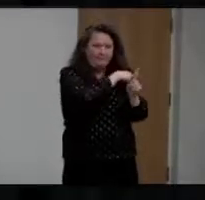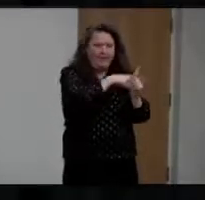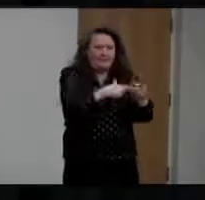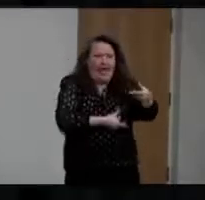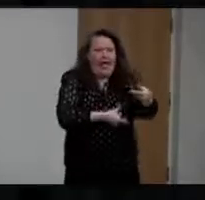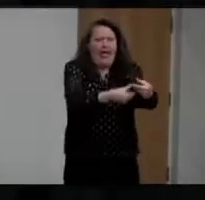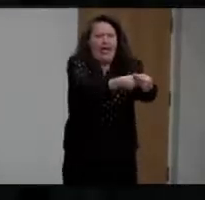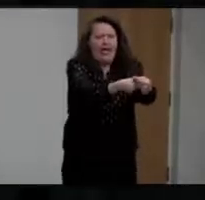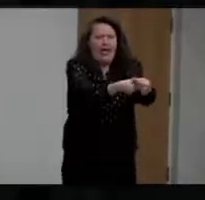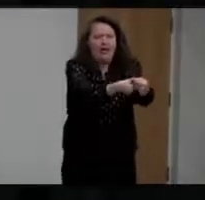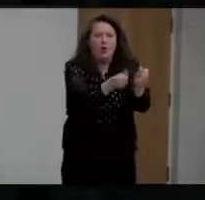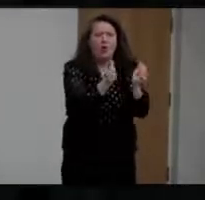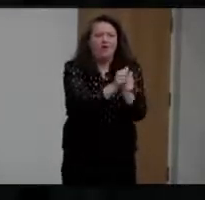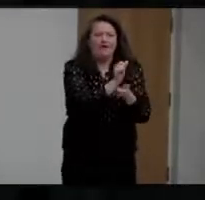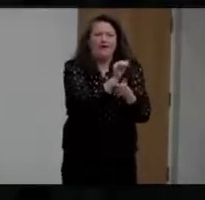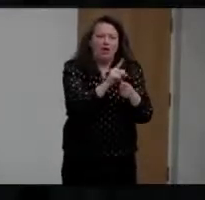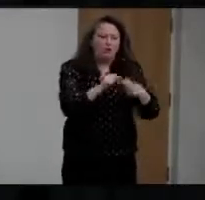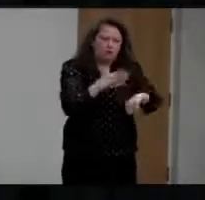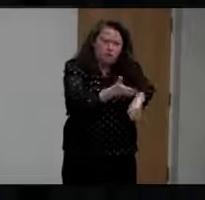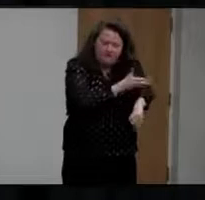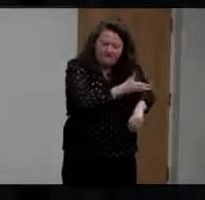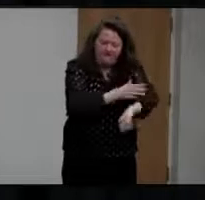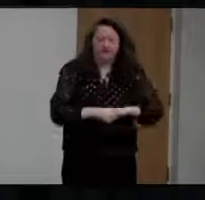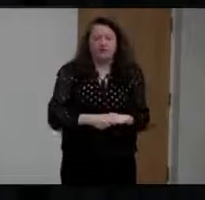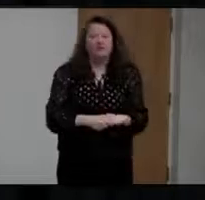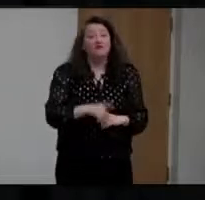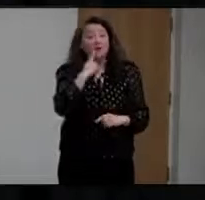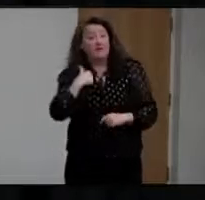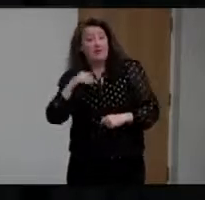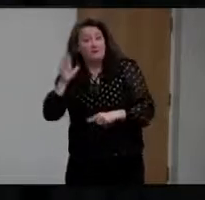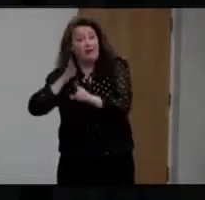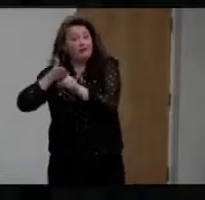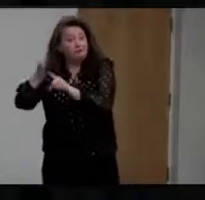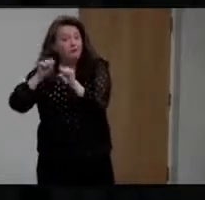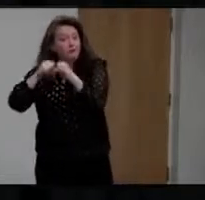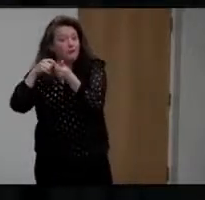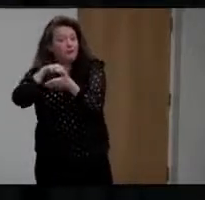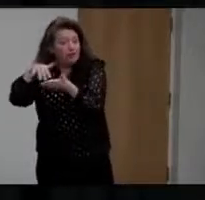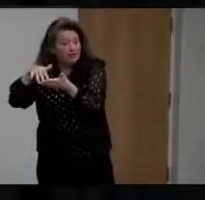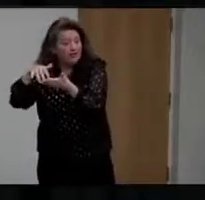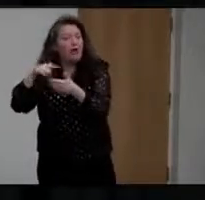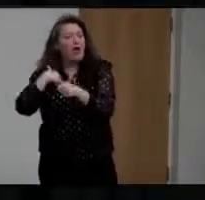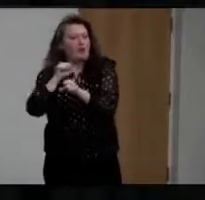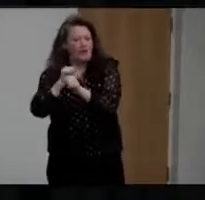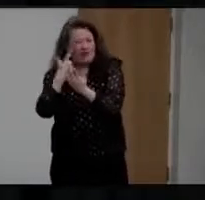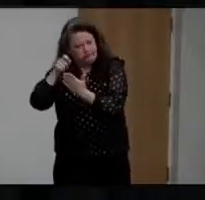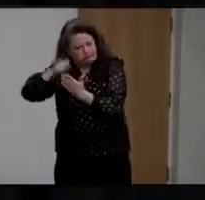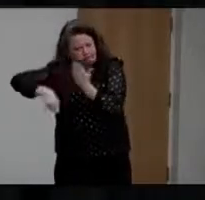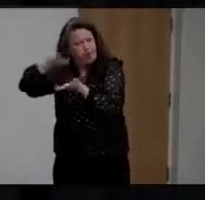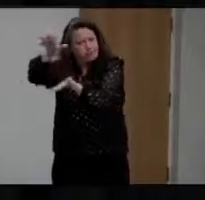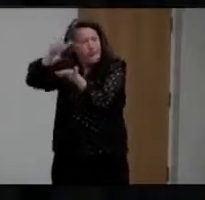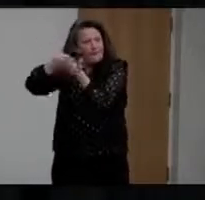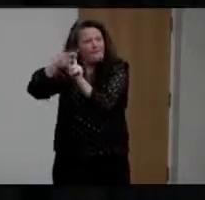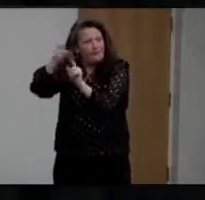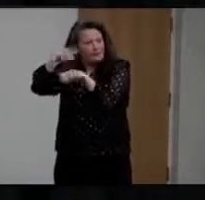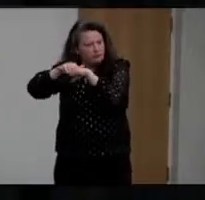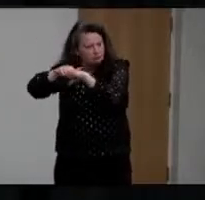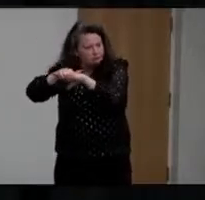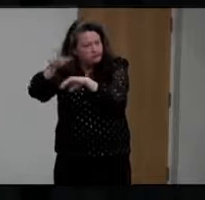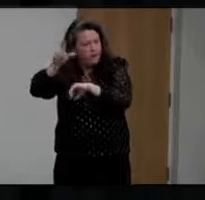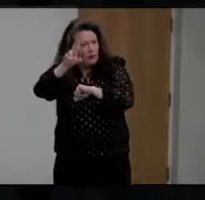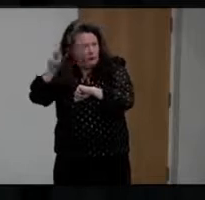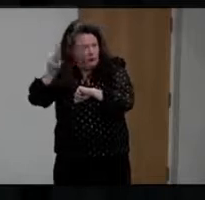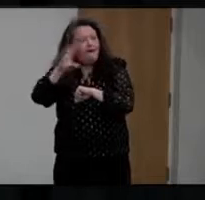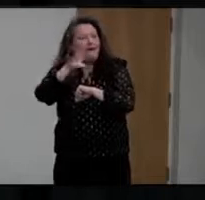these perspectives from law, and in my case, sociology. I'm working on a large grant from the UK Canada Artificial